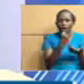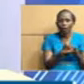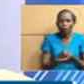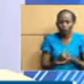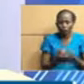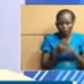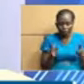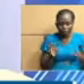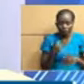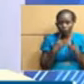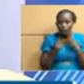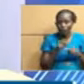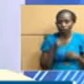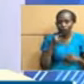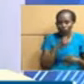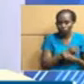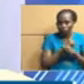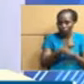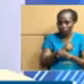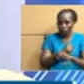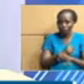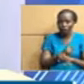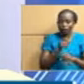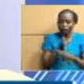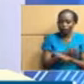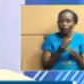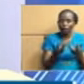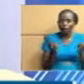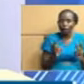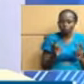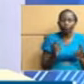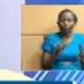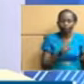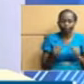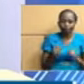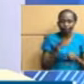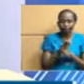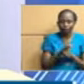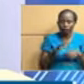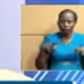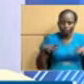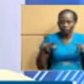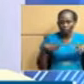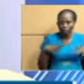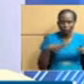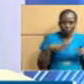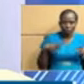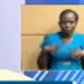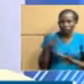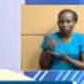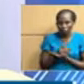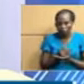when we talk of social protection, I think this panel have had a lot about retirement and